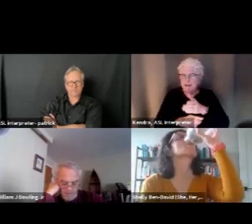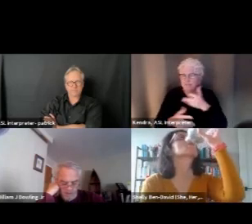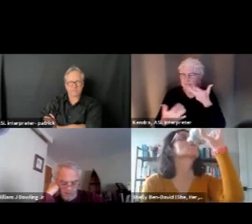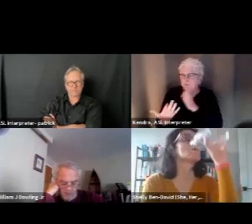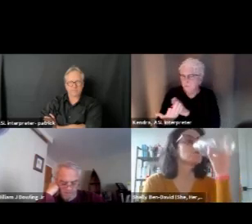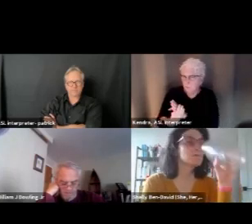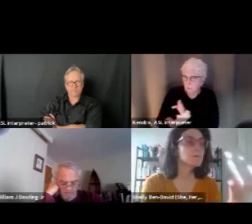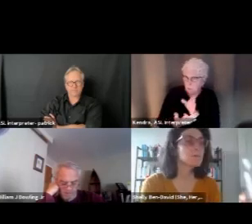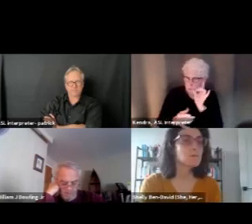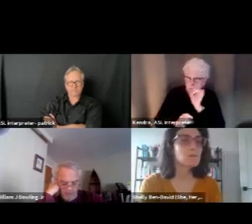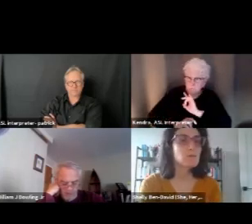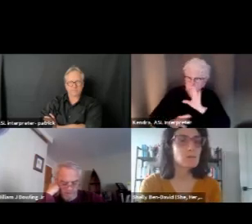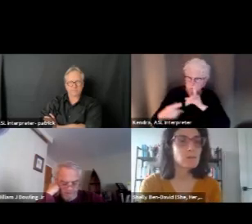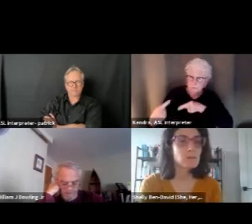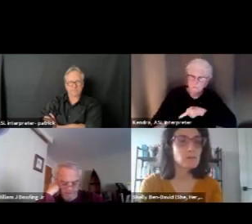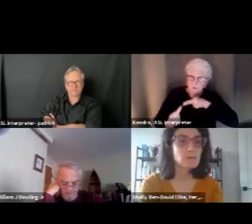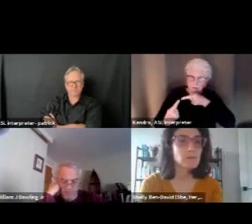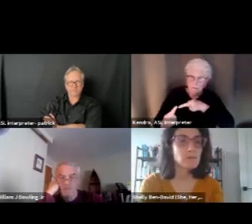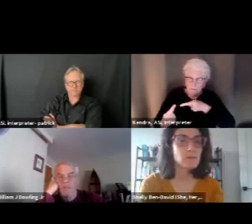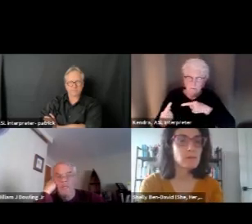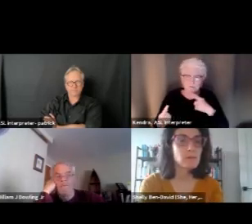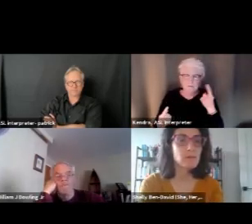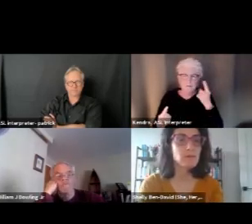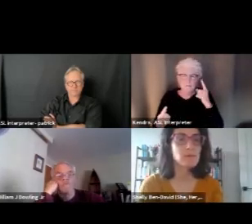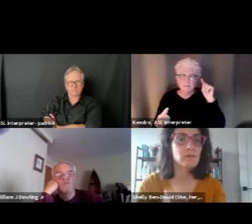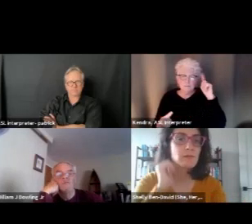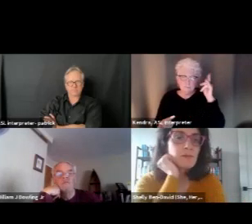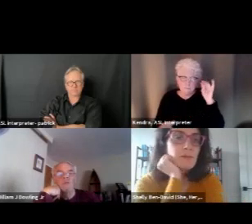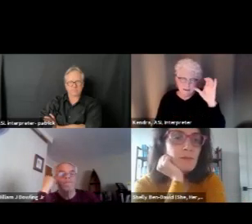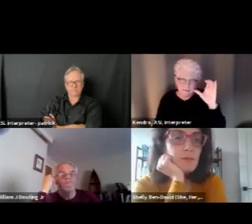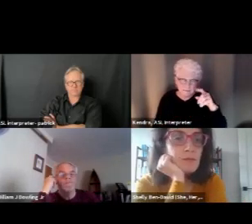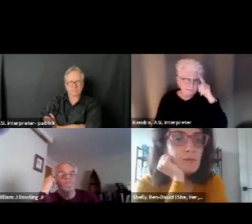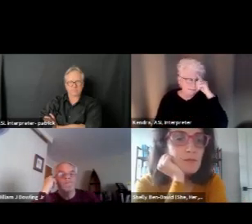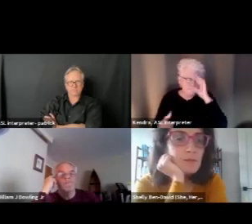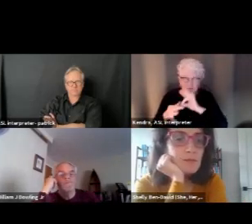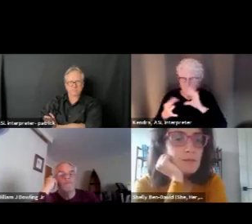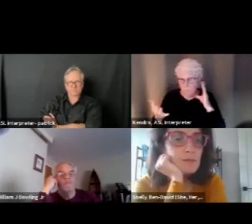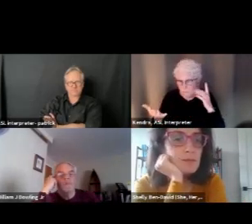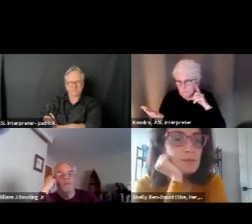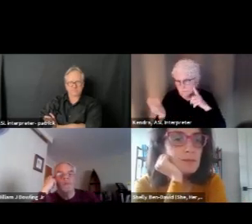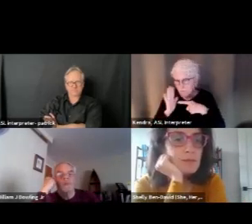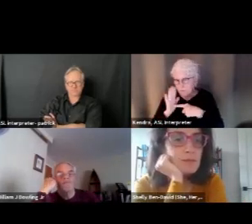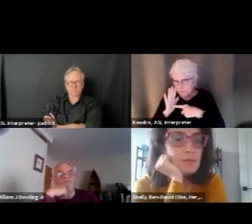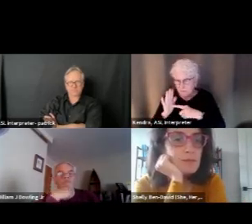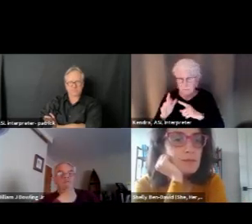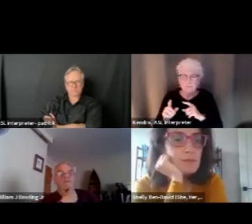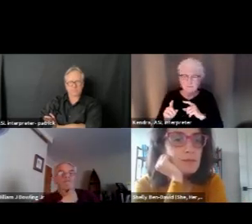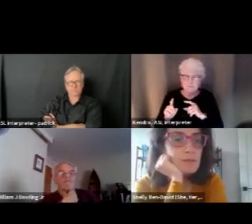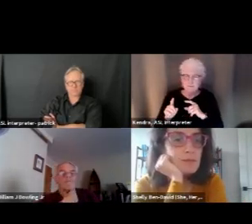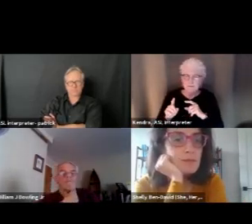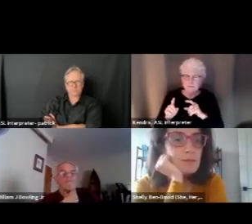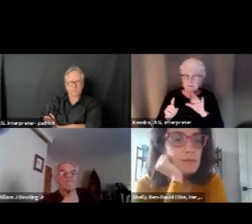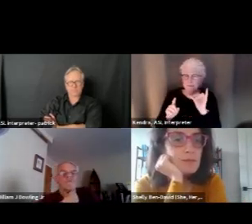traumatic or adverse experience such as psychosis. And you might hear this definition and you might be saying, well, that kind of sounds